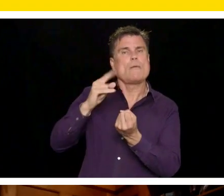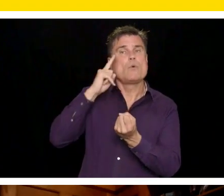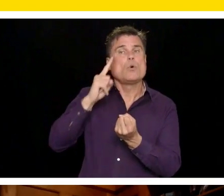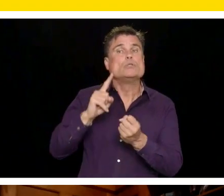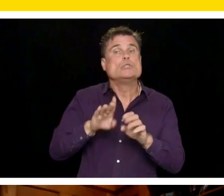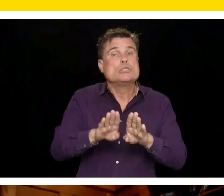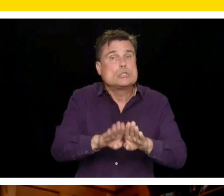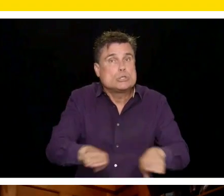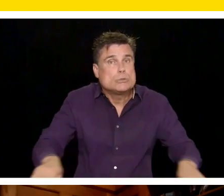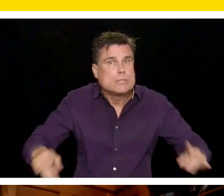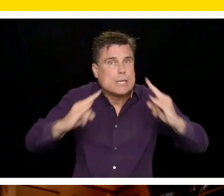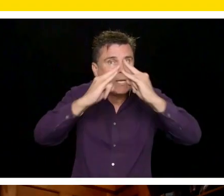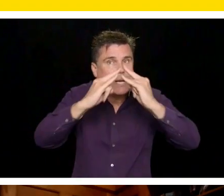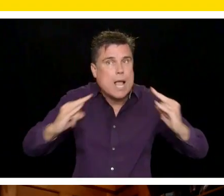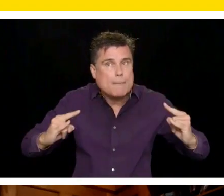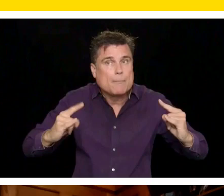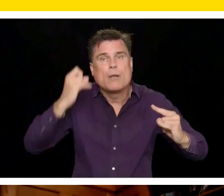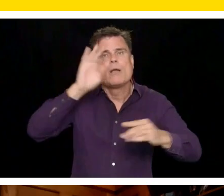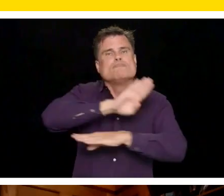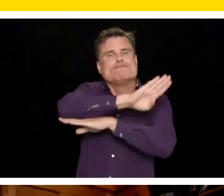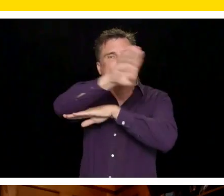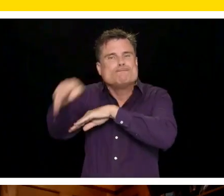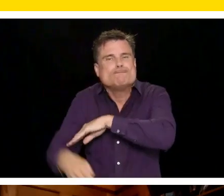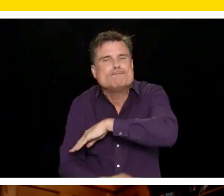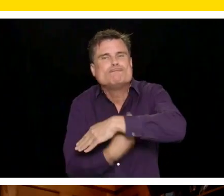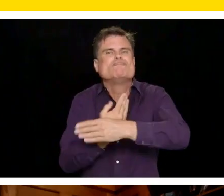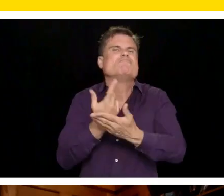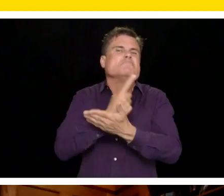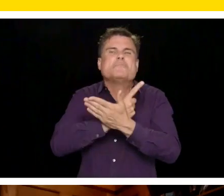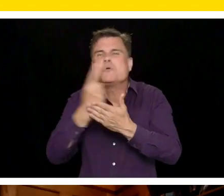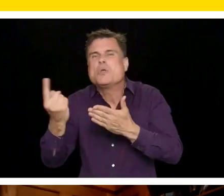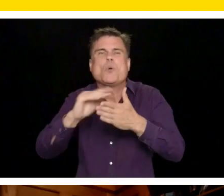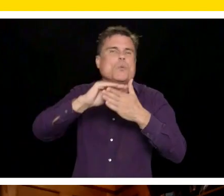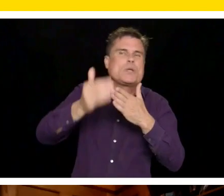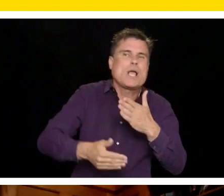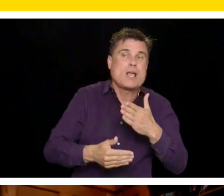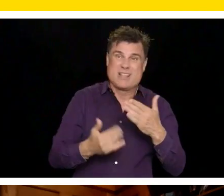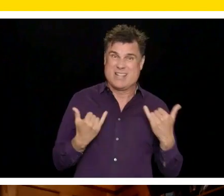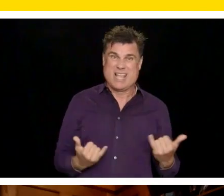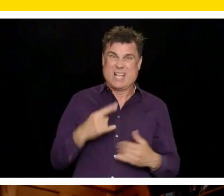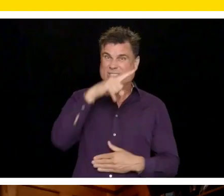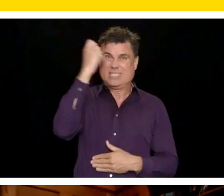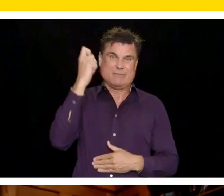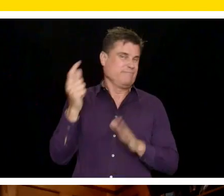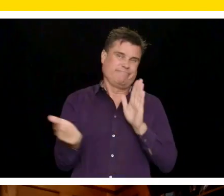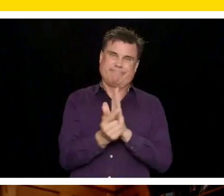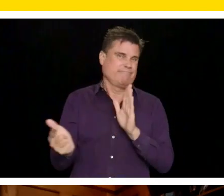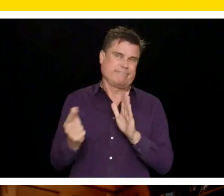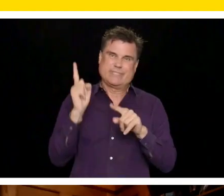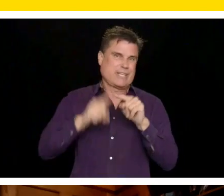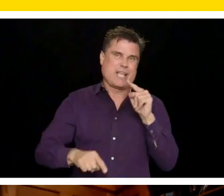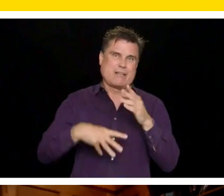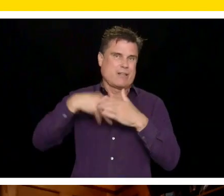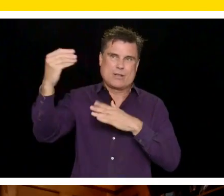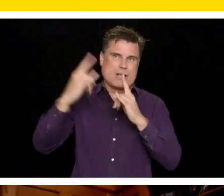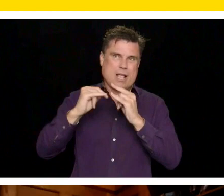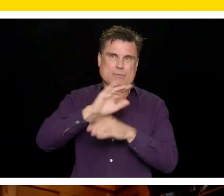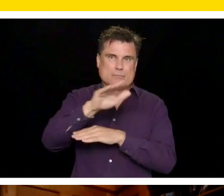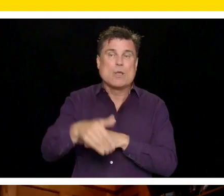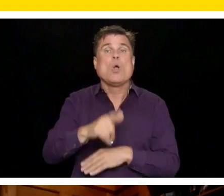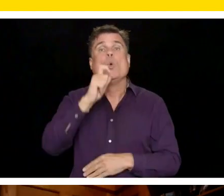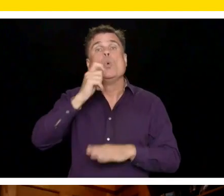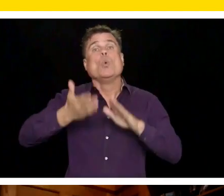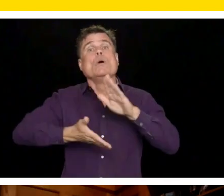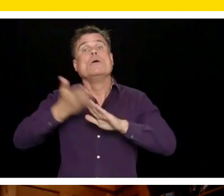seasonal operations who have lost a full fiscal year of revenue. Childcare centers have received funding from the